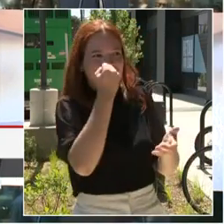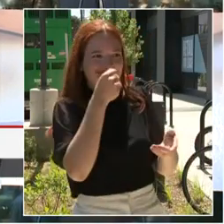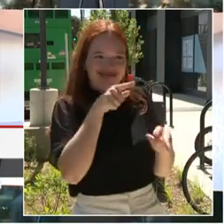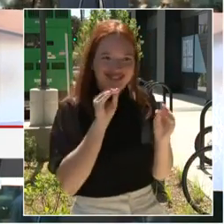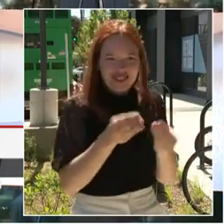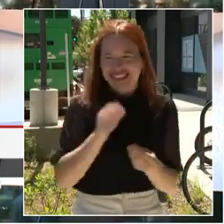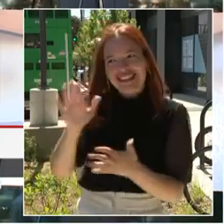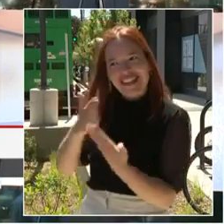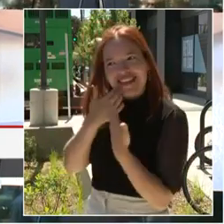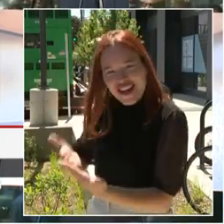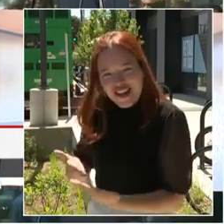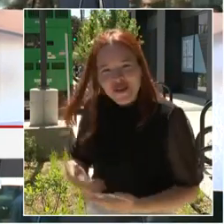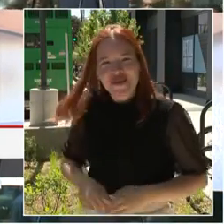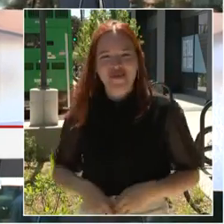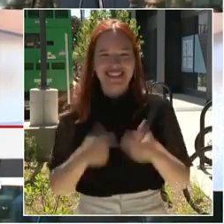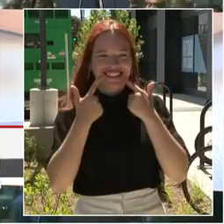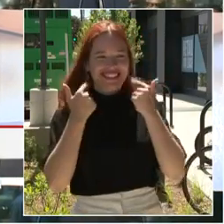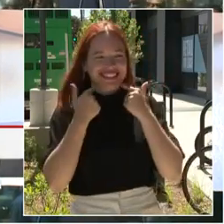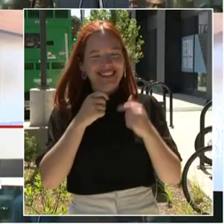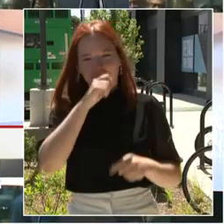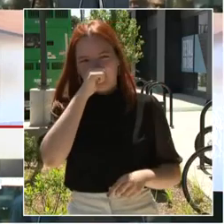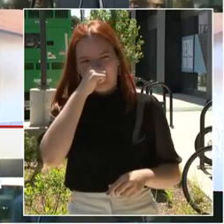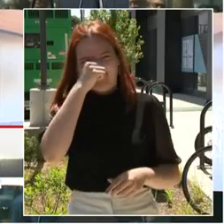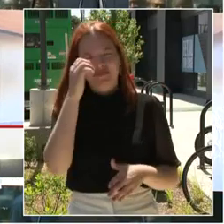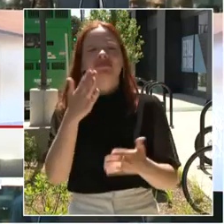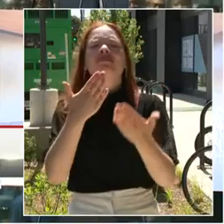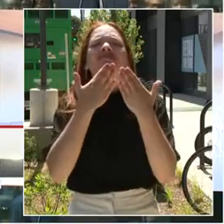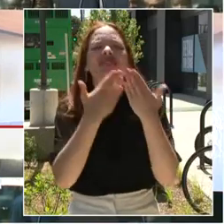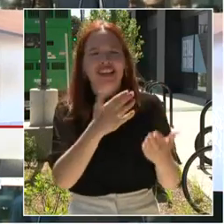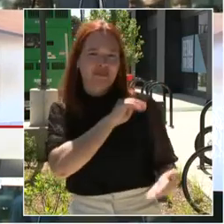want to thank Mayor Bowser. Let's give her a round of applause.